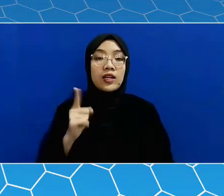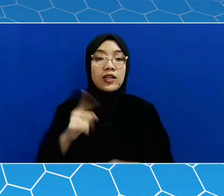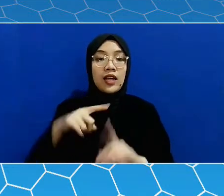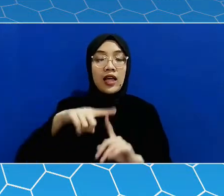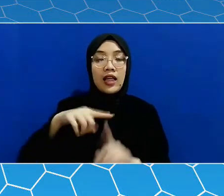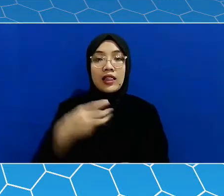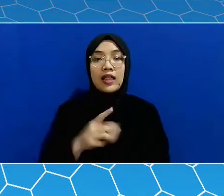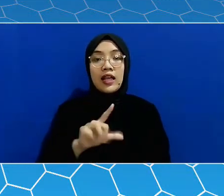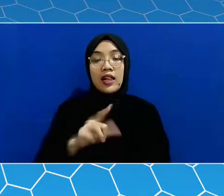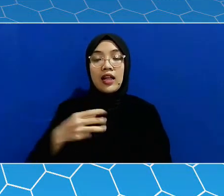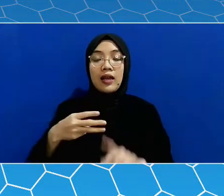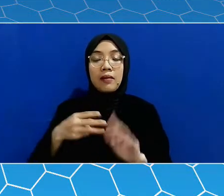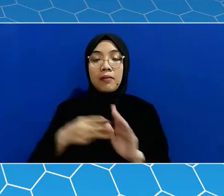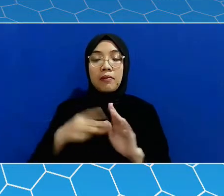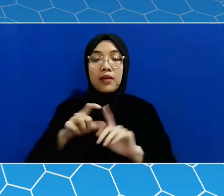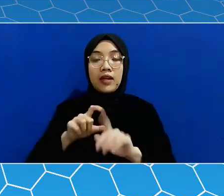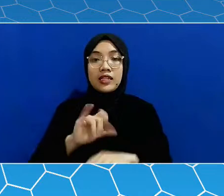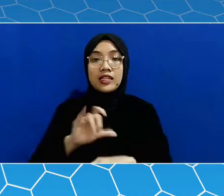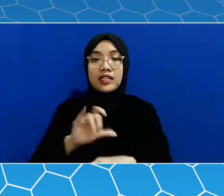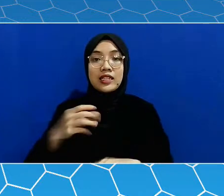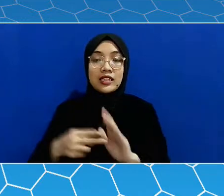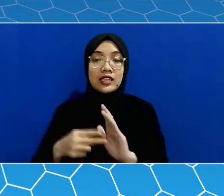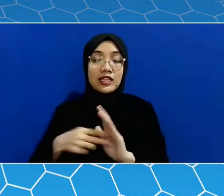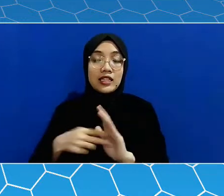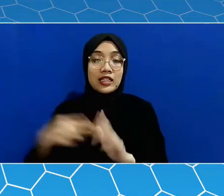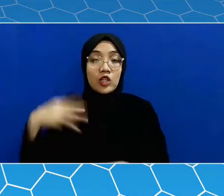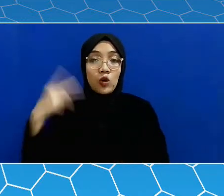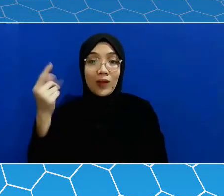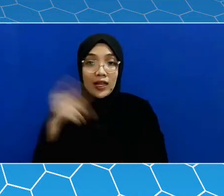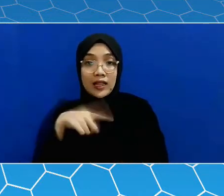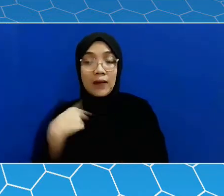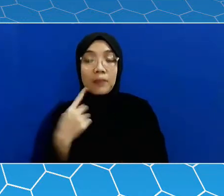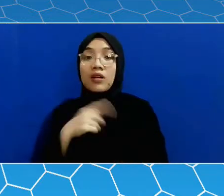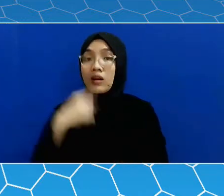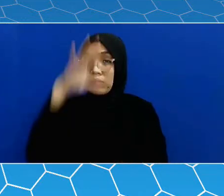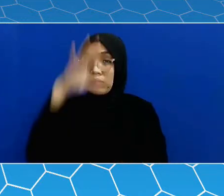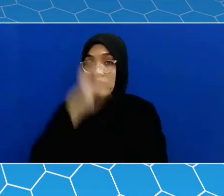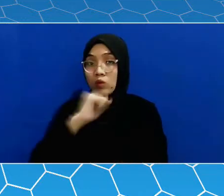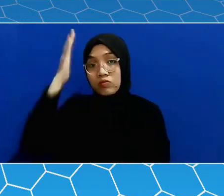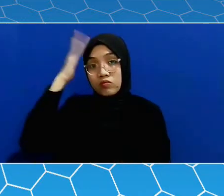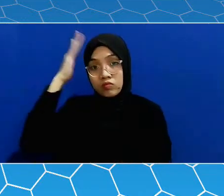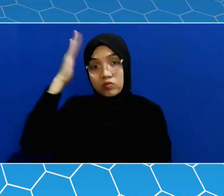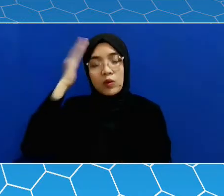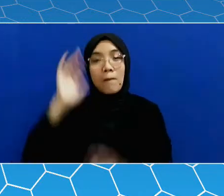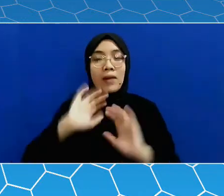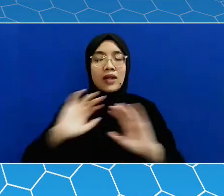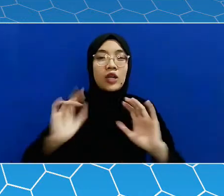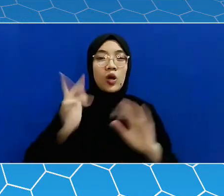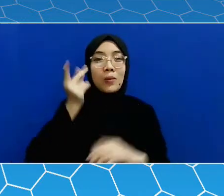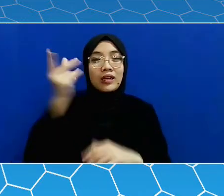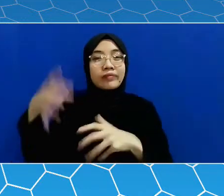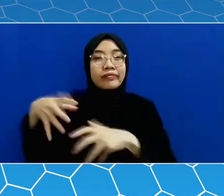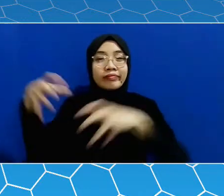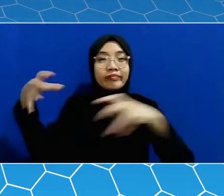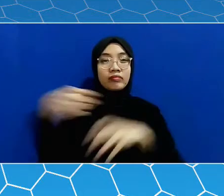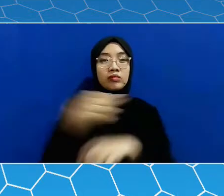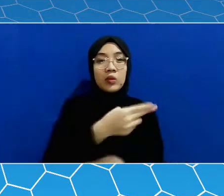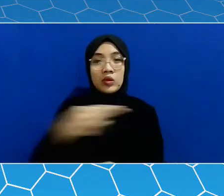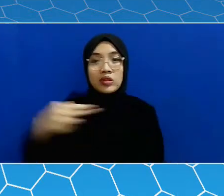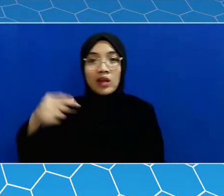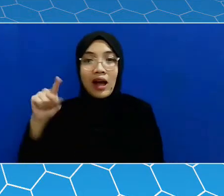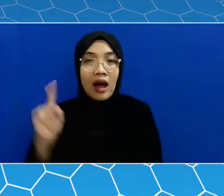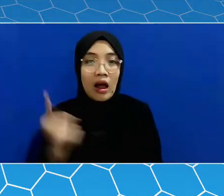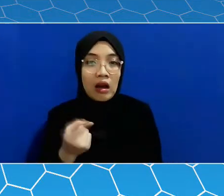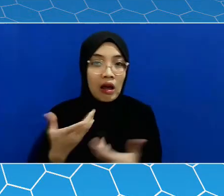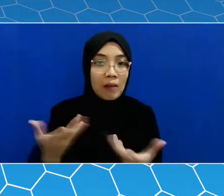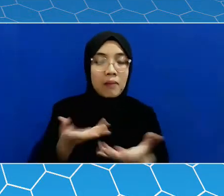and I know that many of the big hospital in Indonesia also provide this telemedicine. And besides